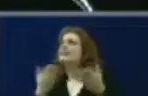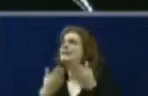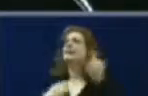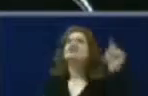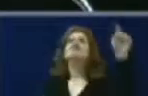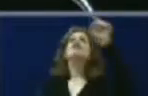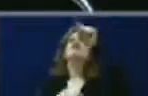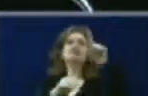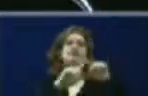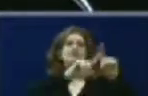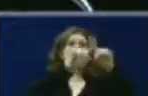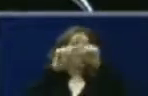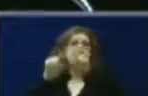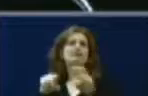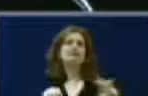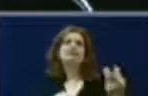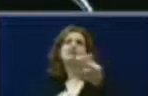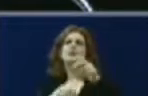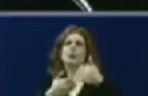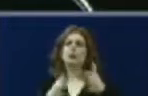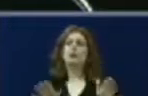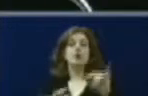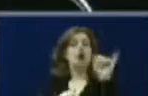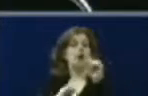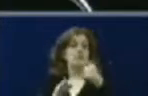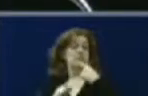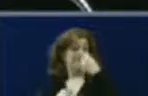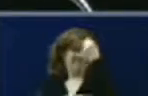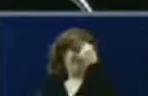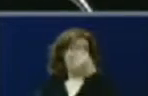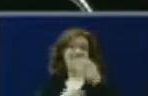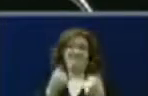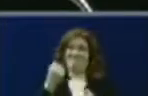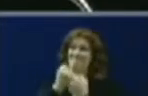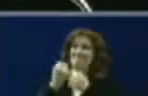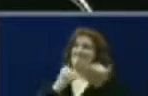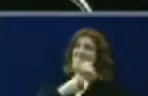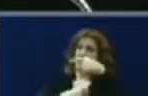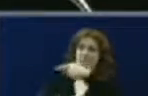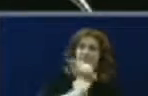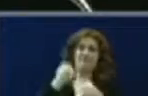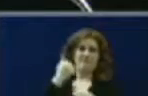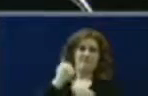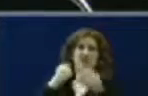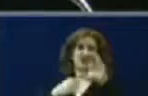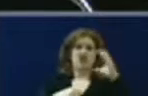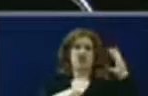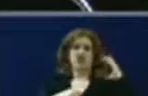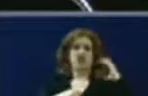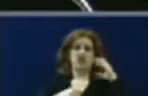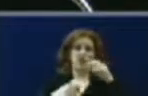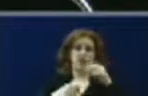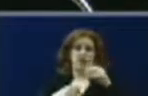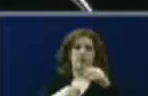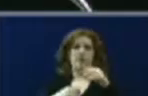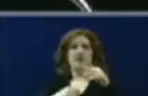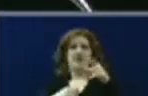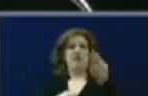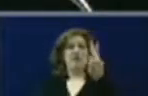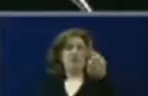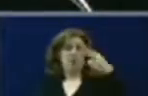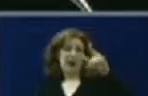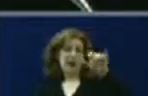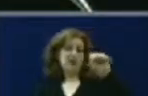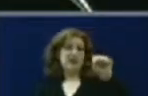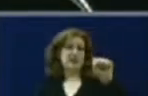to rooms. I also want to echo Vice Chair Porter's thanks to LGNE and WHS for